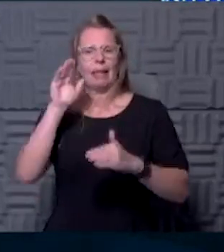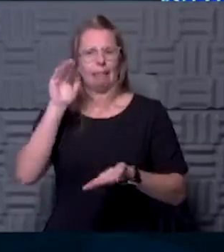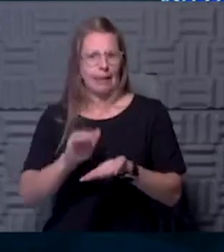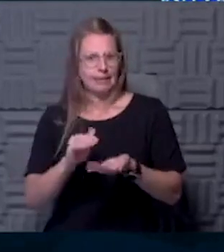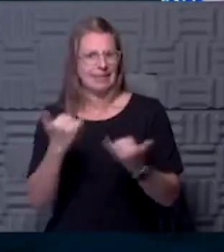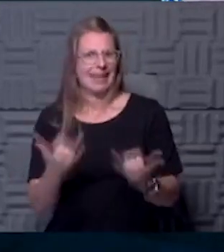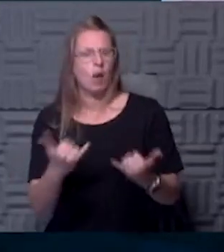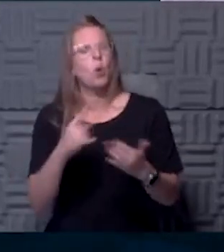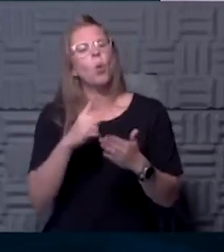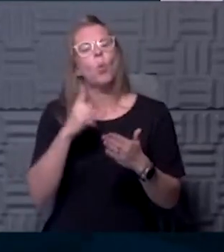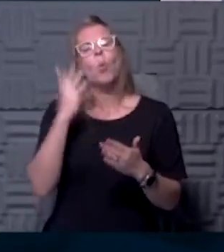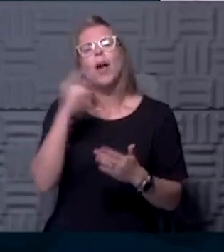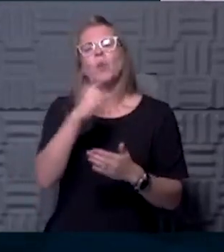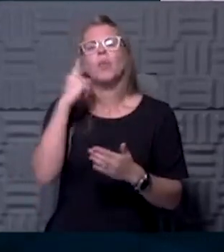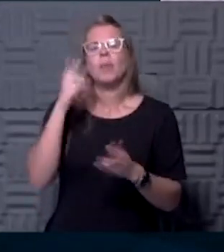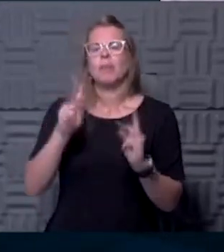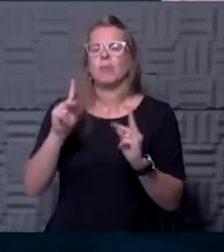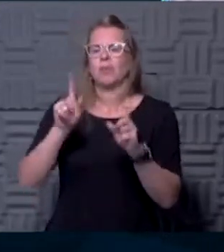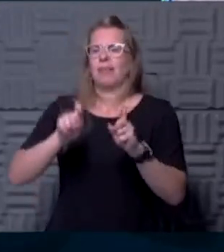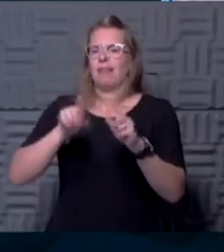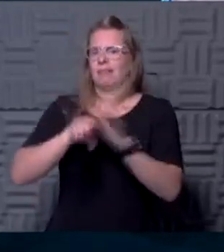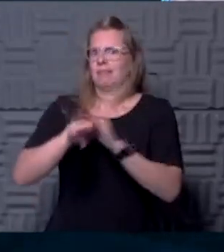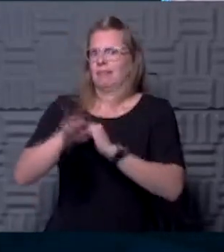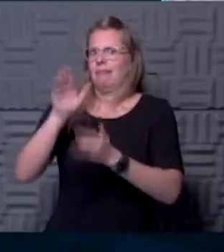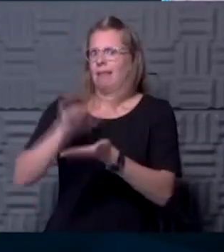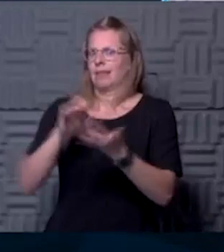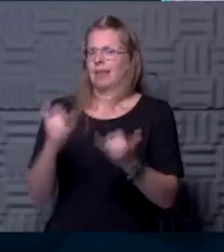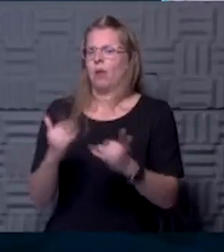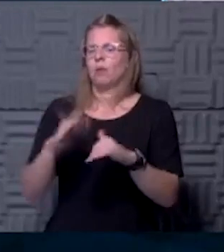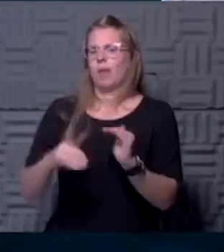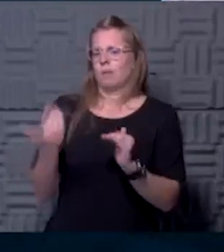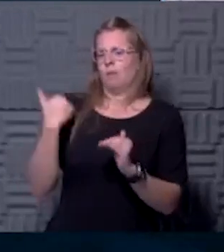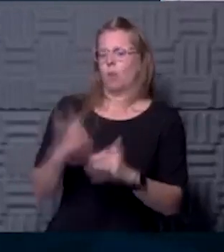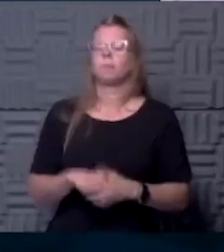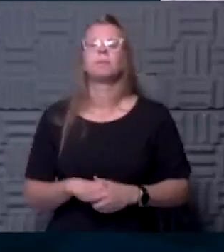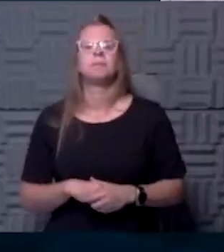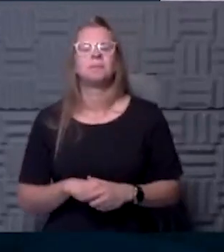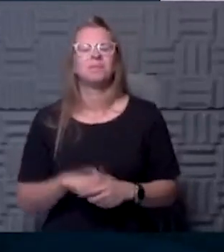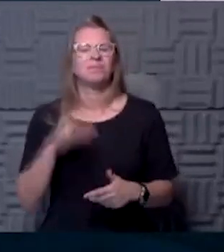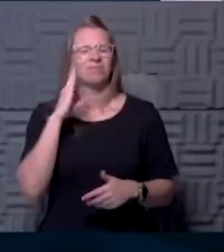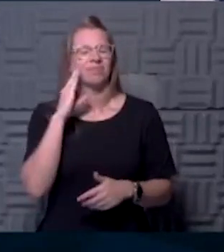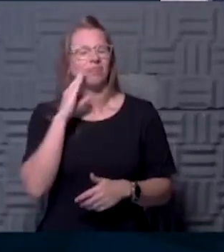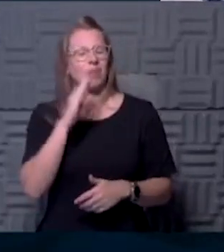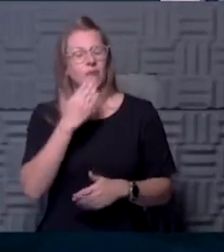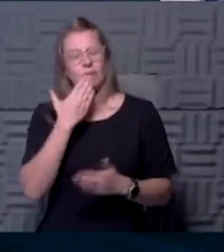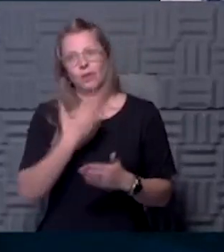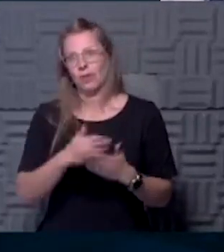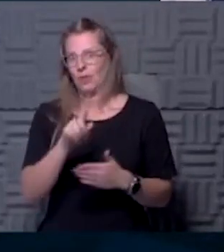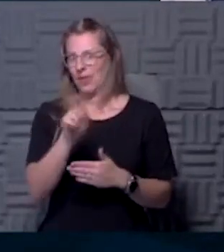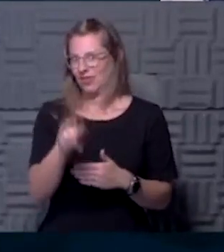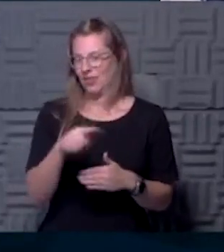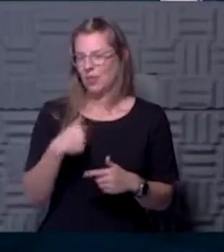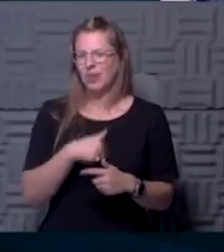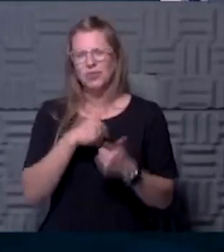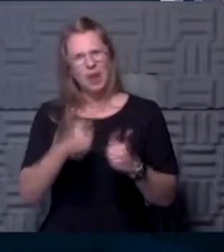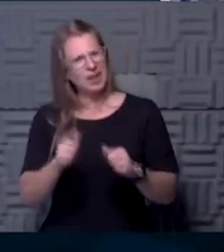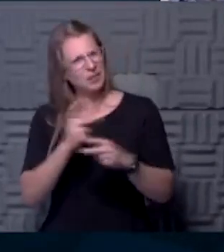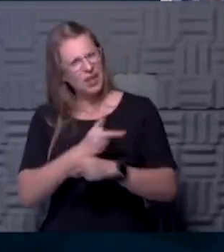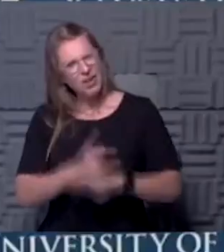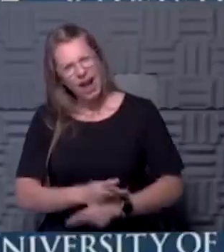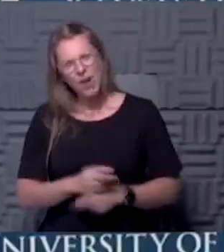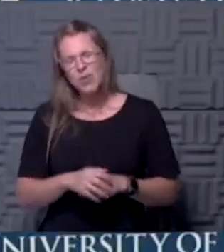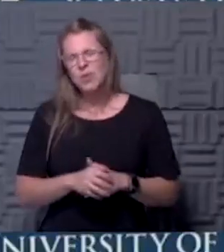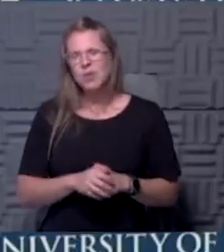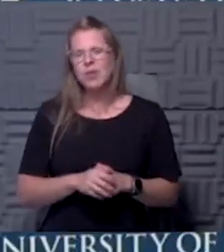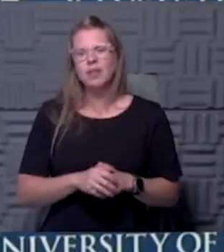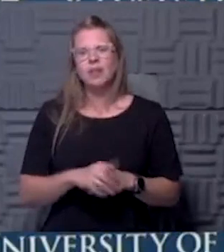So, Aaron, why do you think folks are testing less now than they were? It's a really good question, and we're trying to figure it out. And I think we're